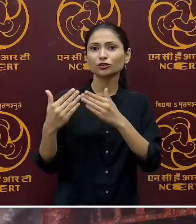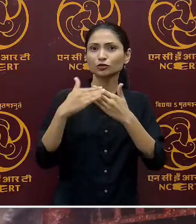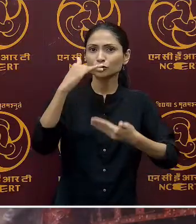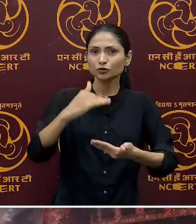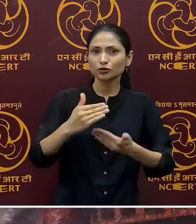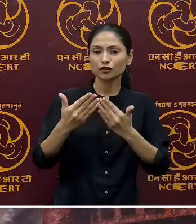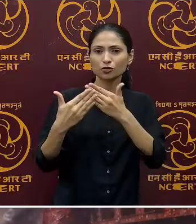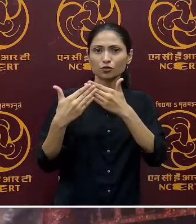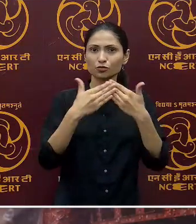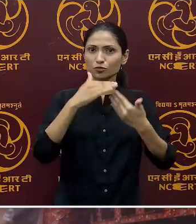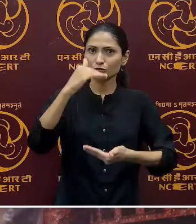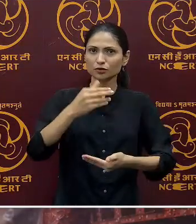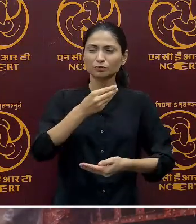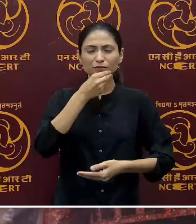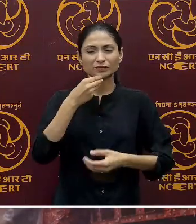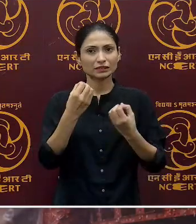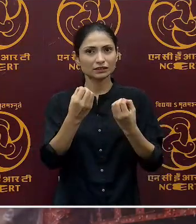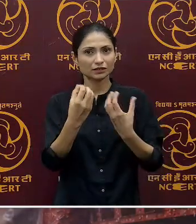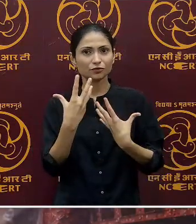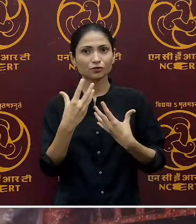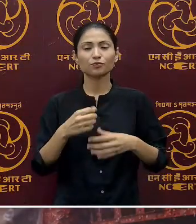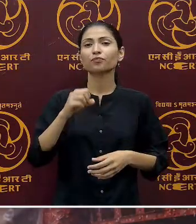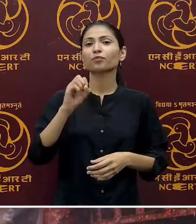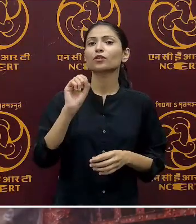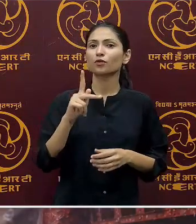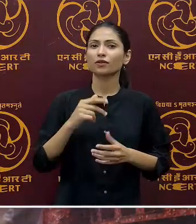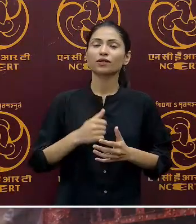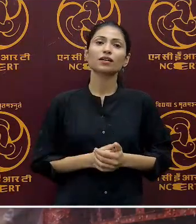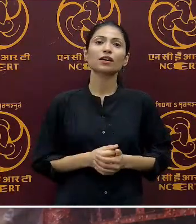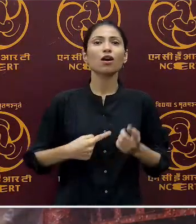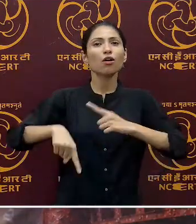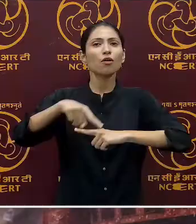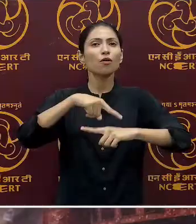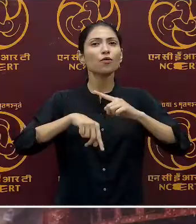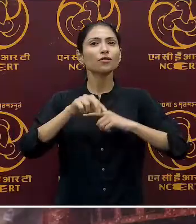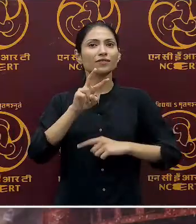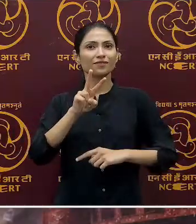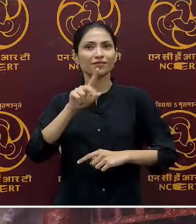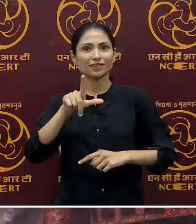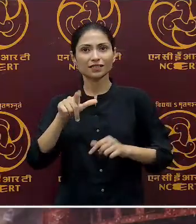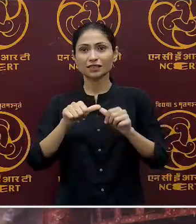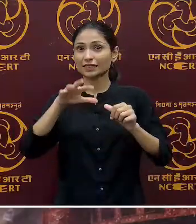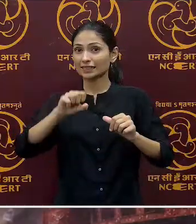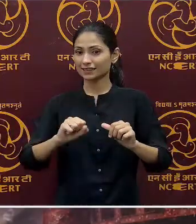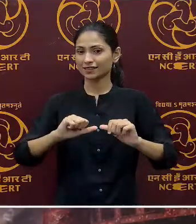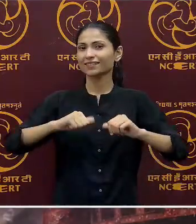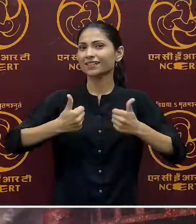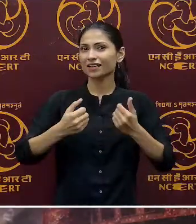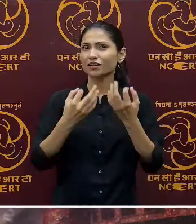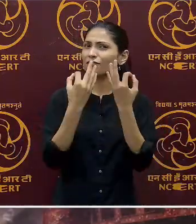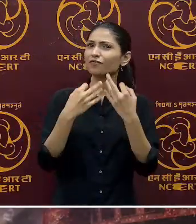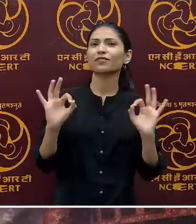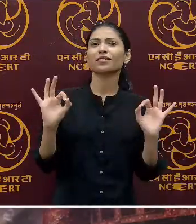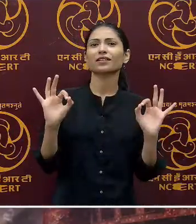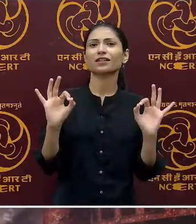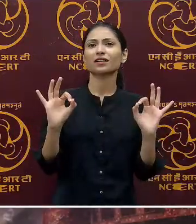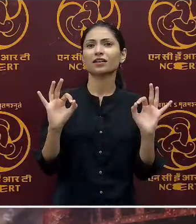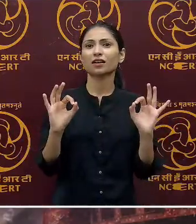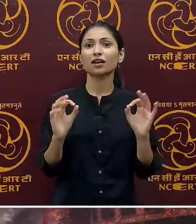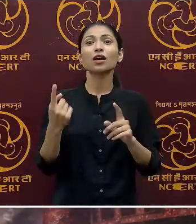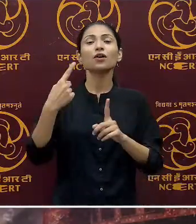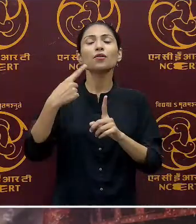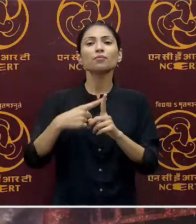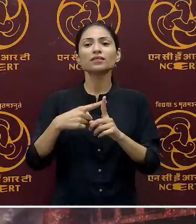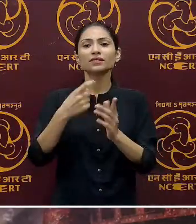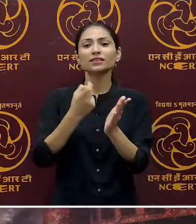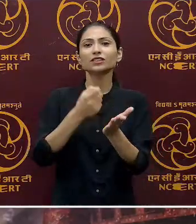details? Yes, of course. You can access virtual labs free of cost, and there is only one time registration